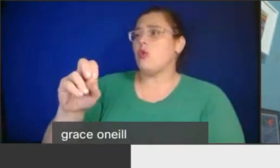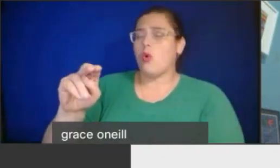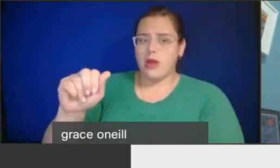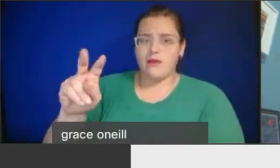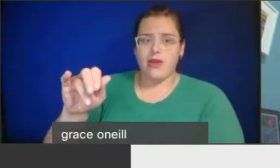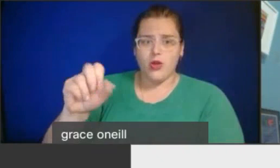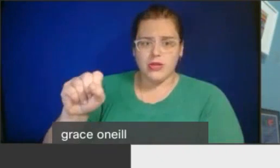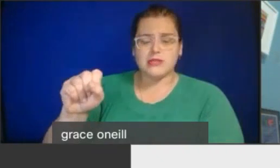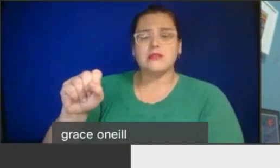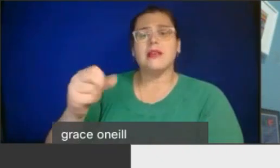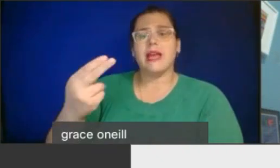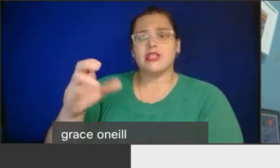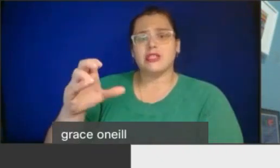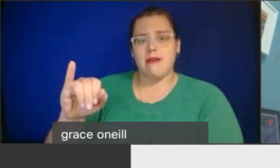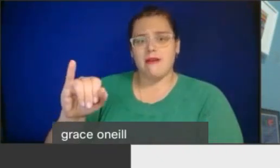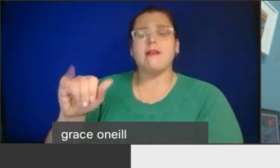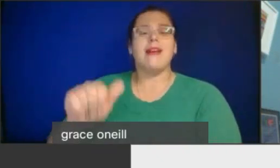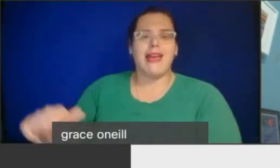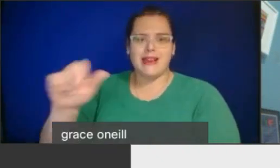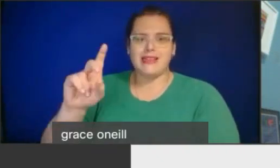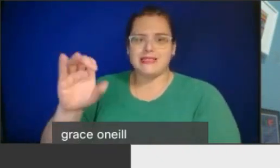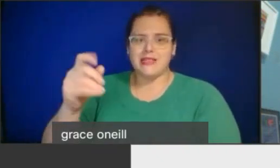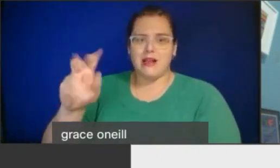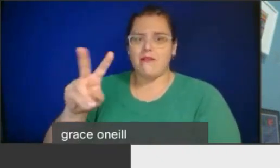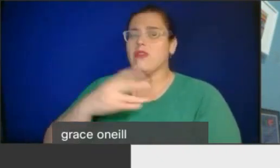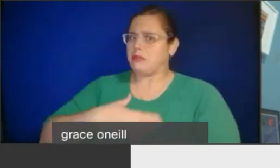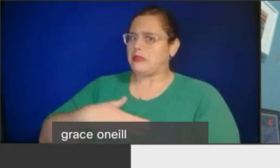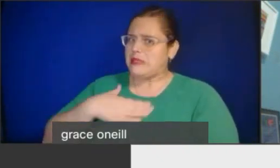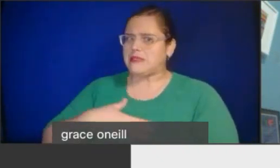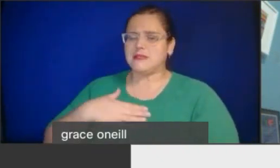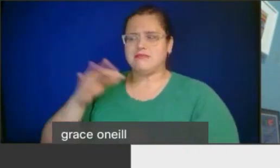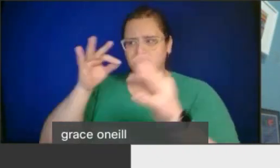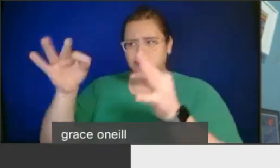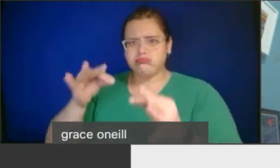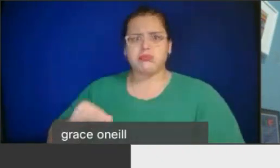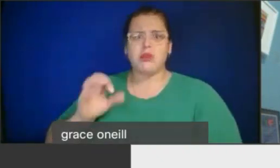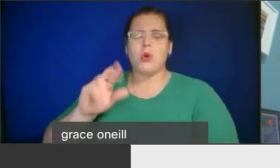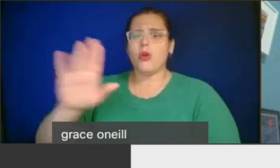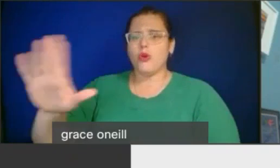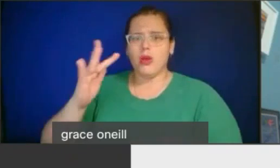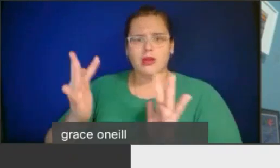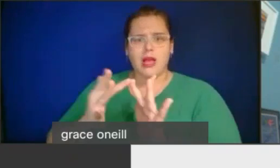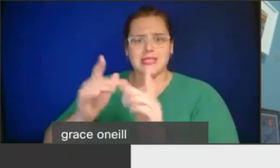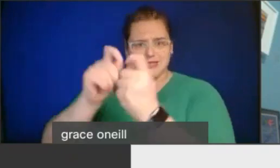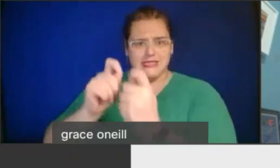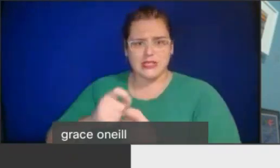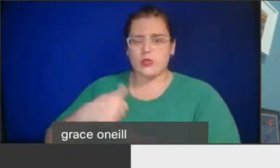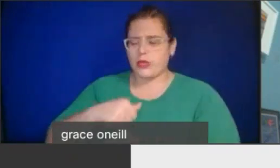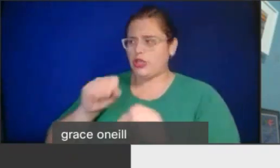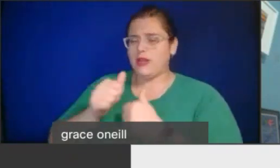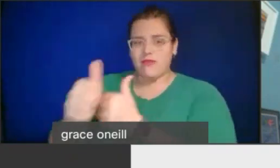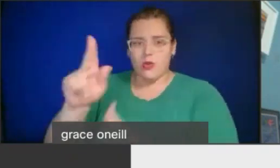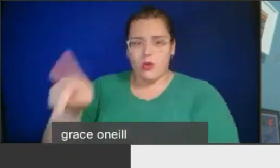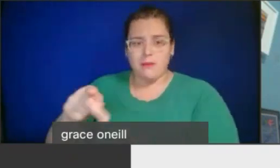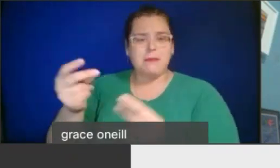coronavirus.hai@dc.gov. If you could send us additional information or your contact details so we can follow up with you immediately after.